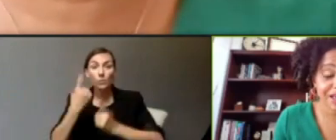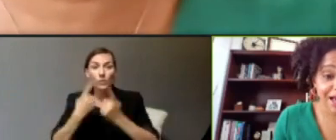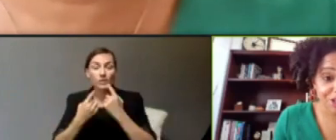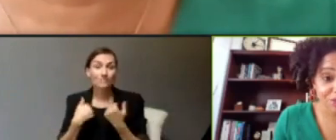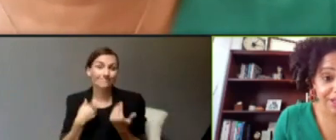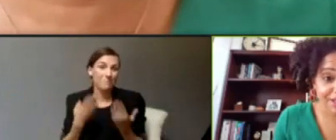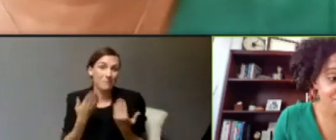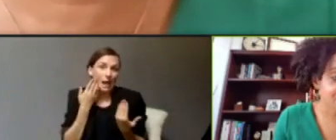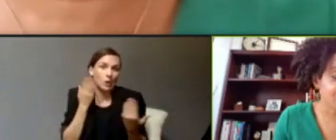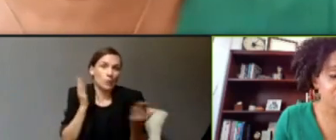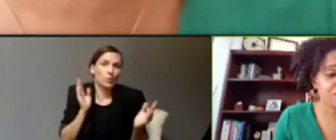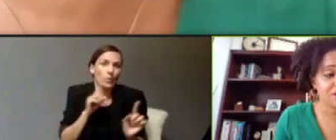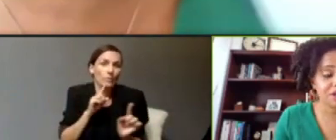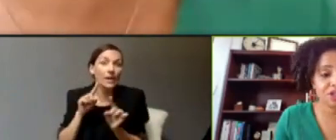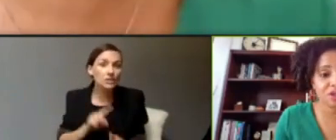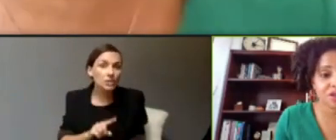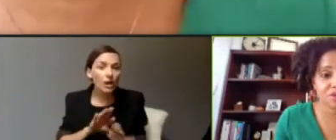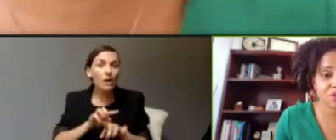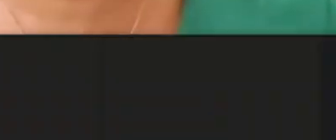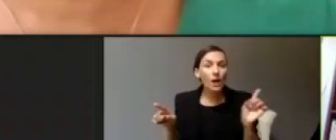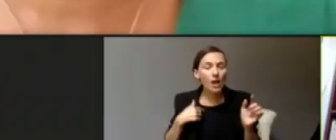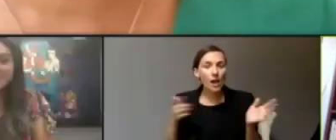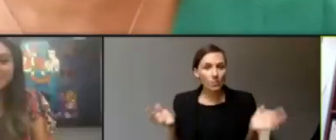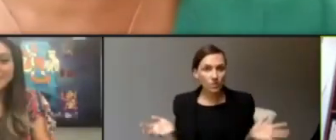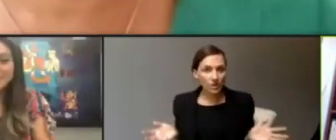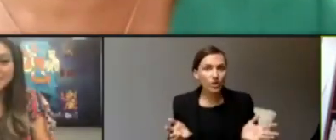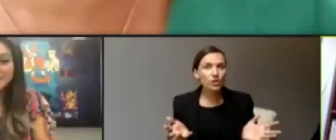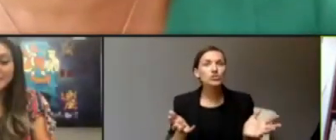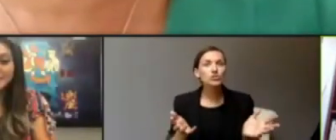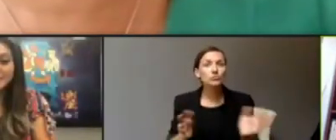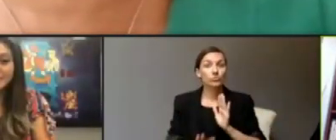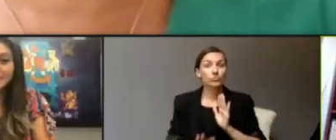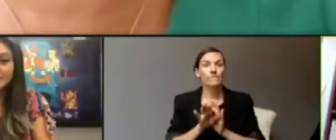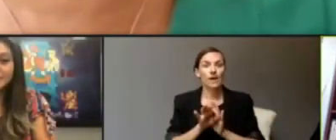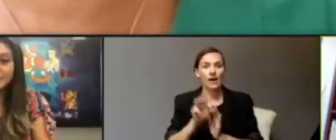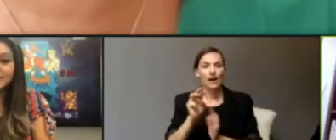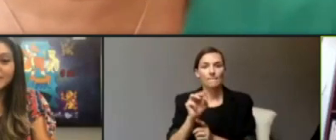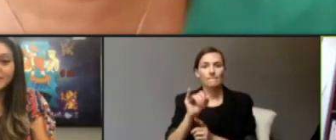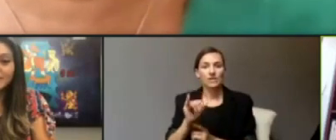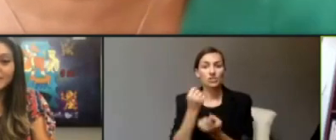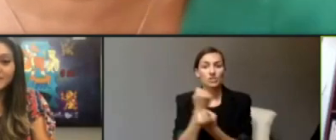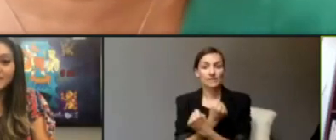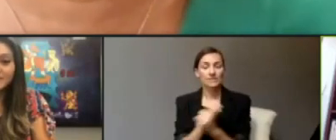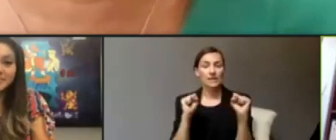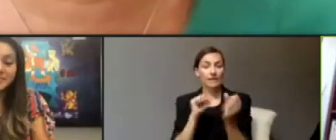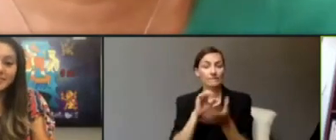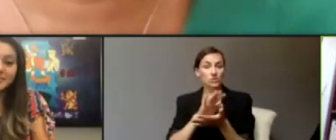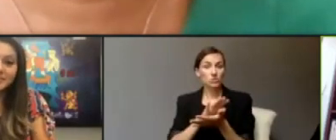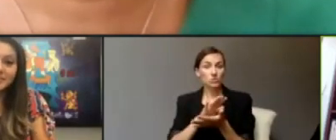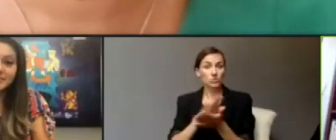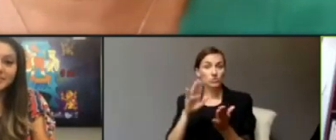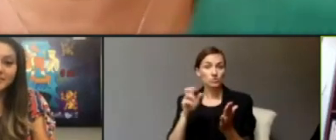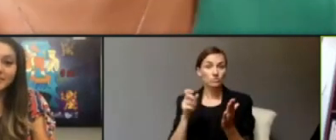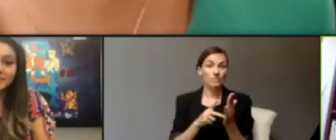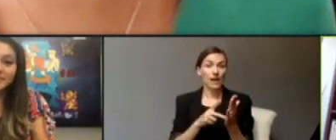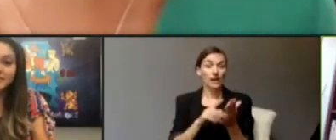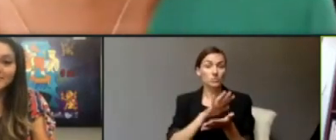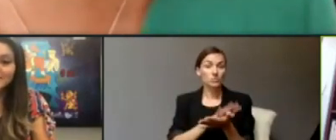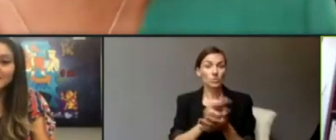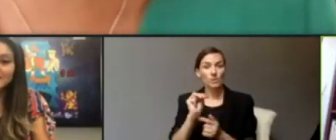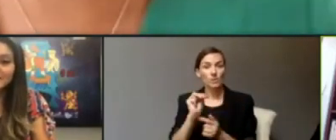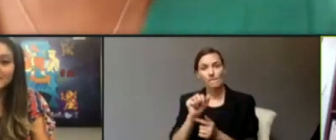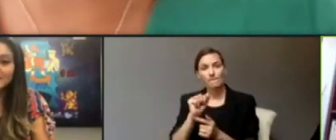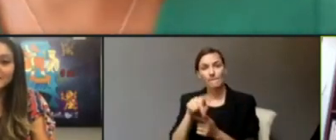know the actual answer, but I will encourage you to go to the Michigan Safe Schools Return to School Roadmap. And thank you again for